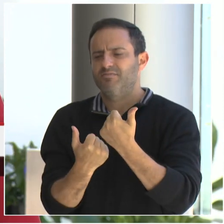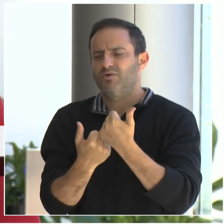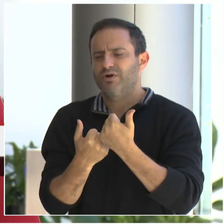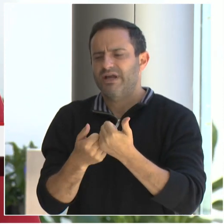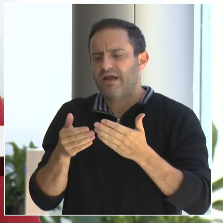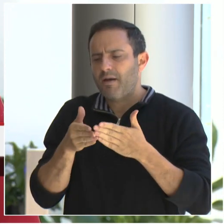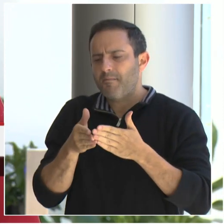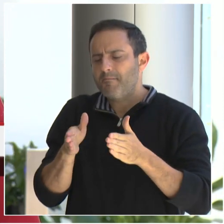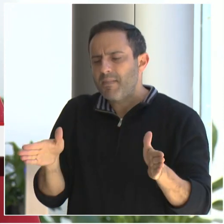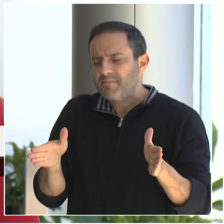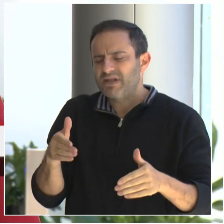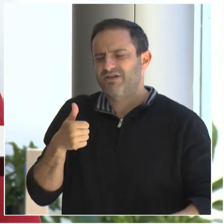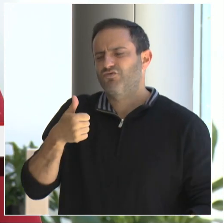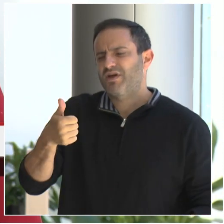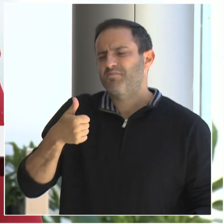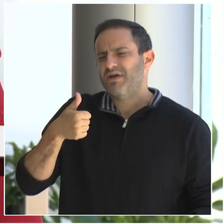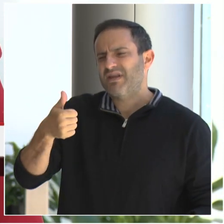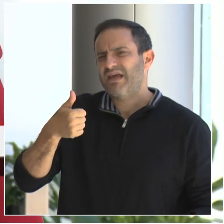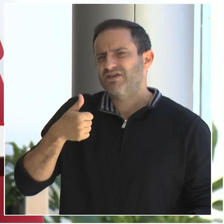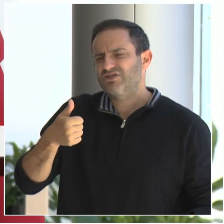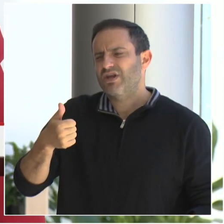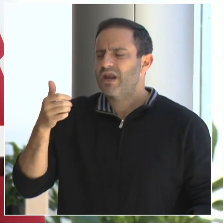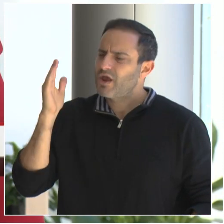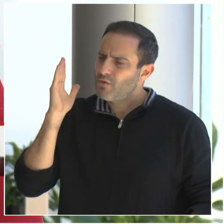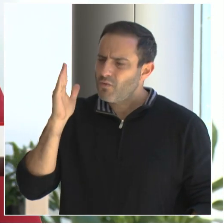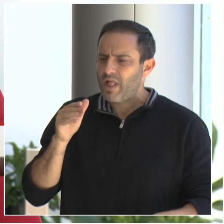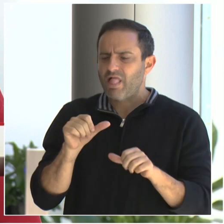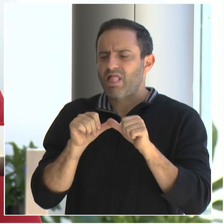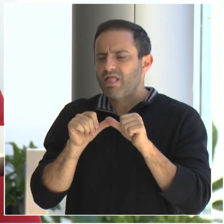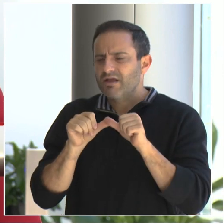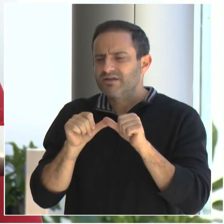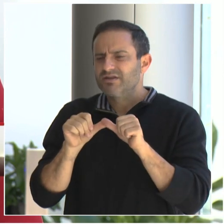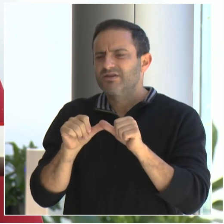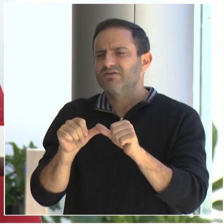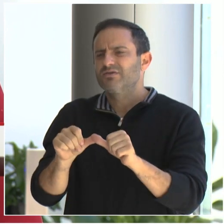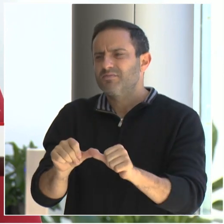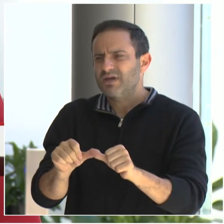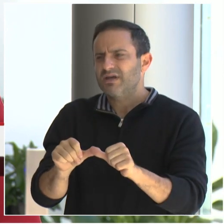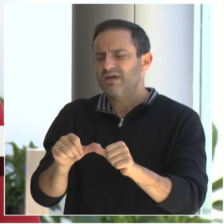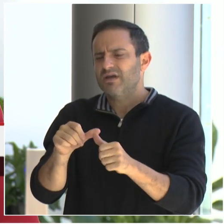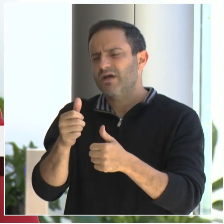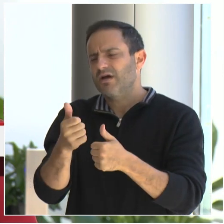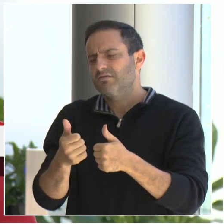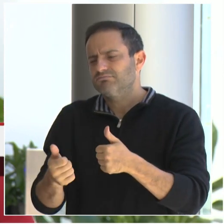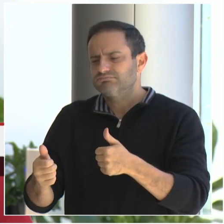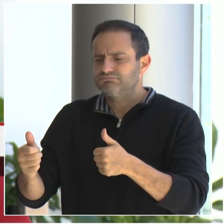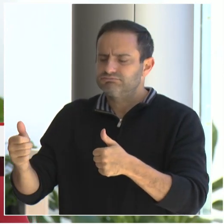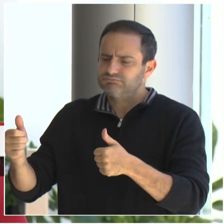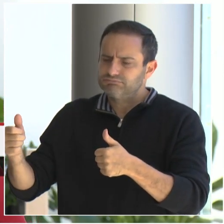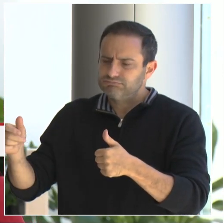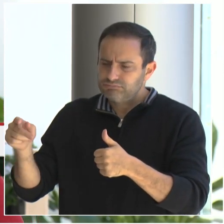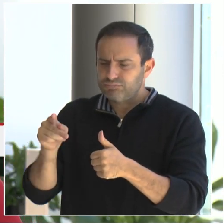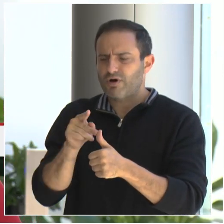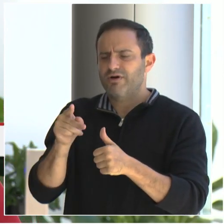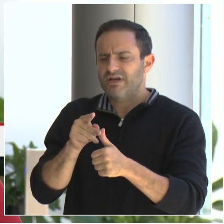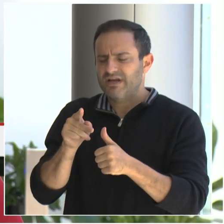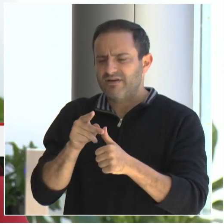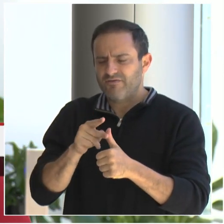public transportation will continue to be a top priority for